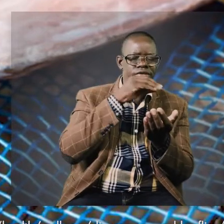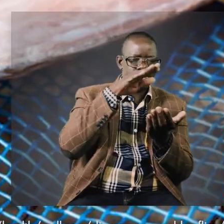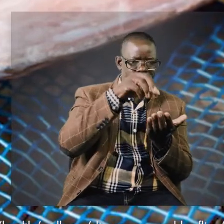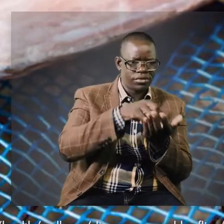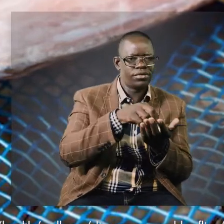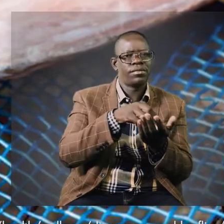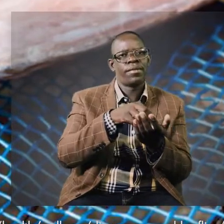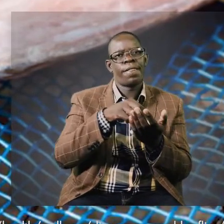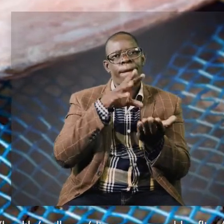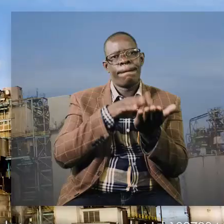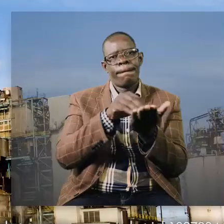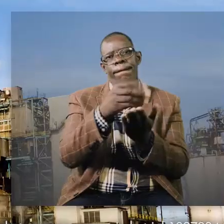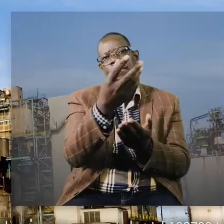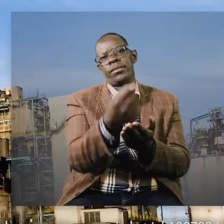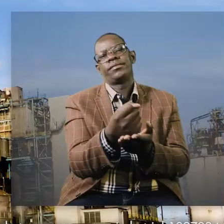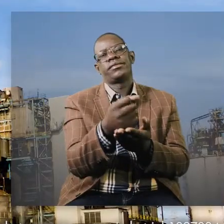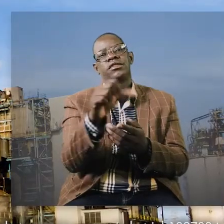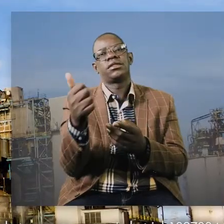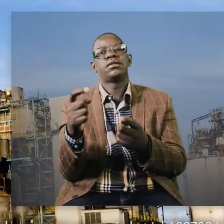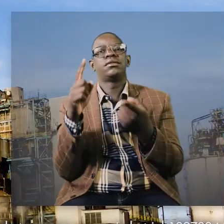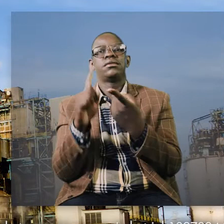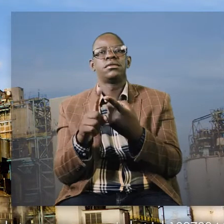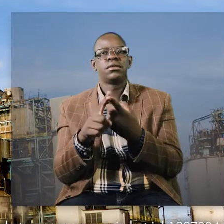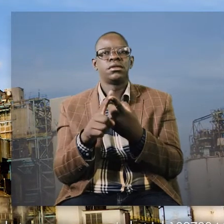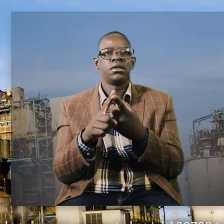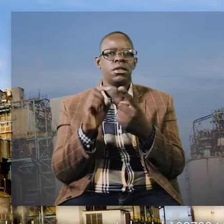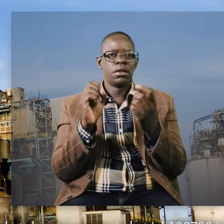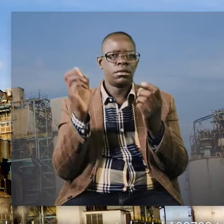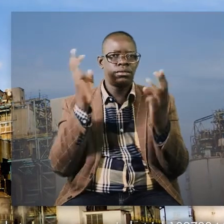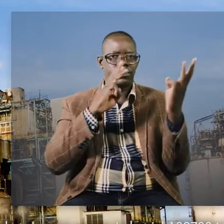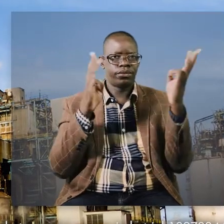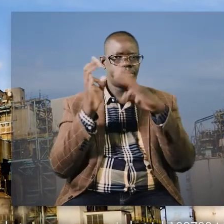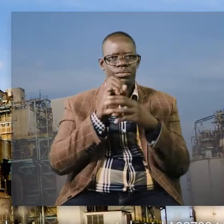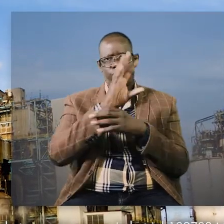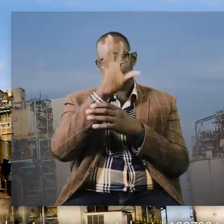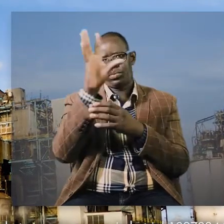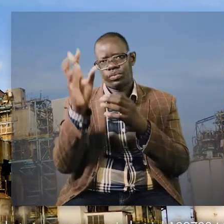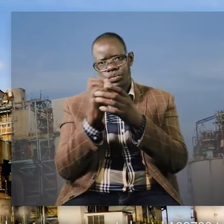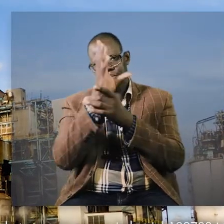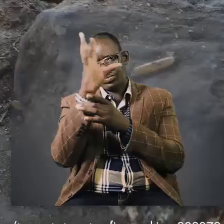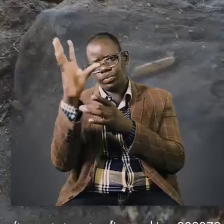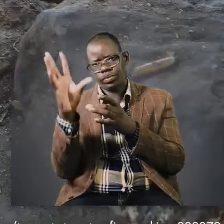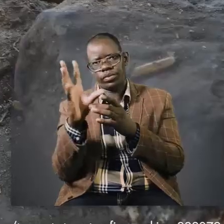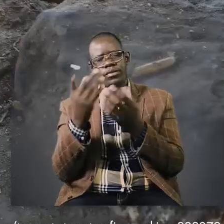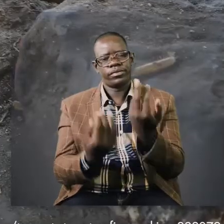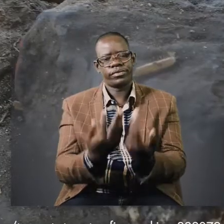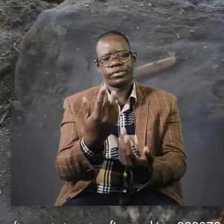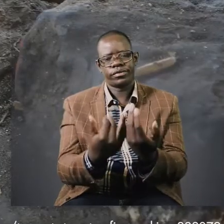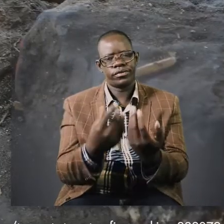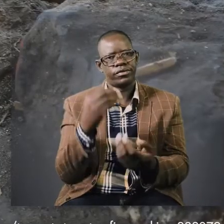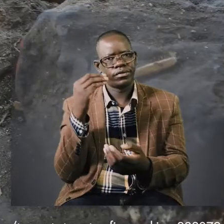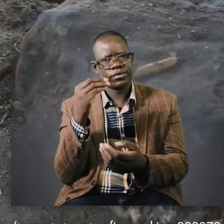cause infection. Another source of bad health is pollution of the air that we breathe. Smoke from cooking